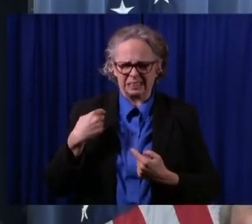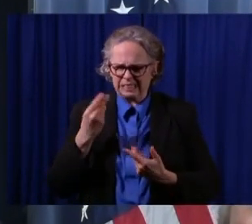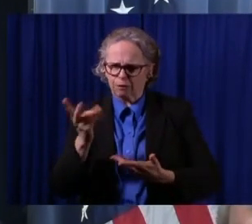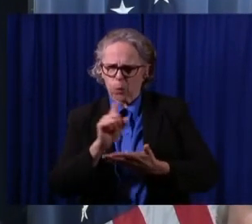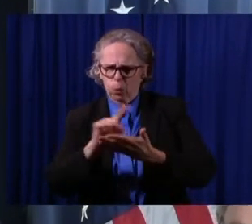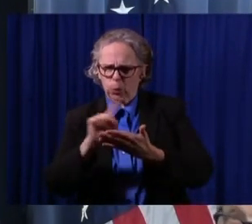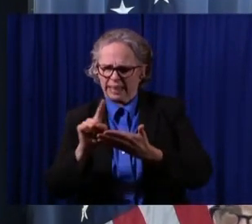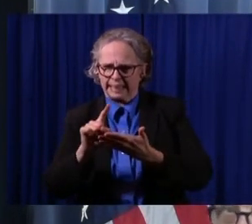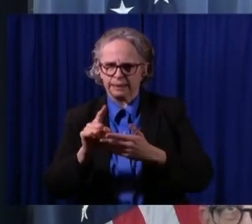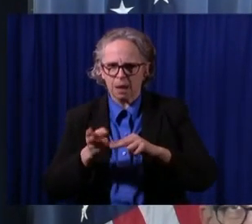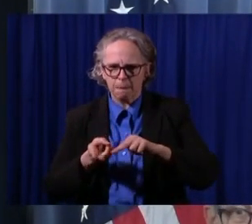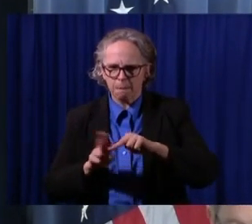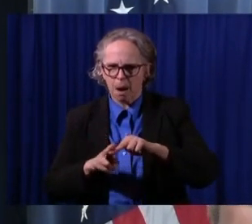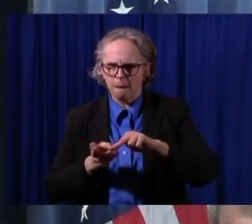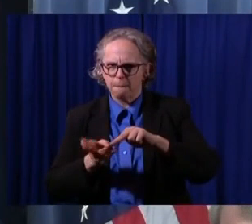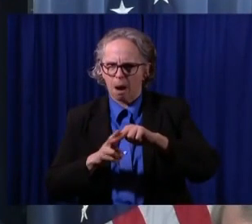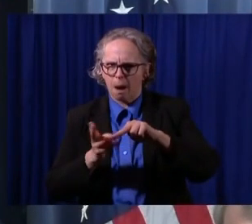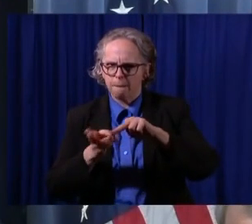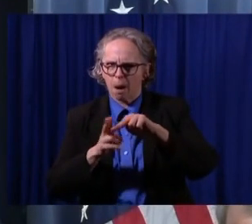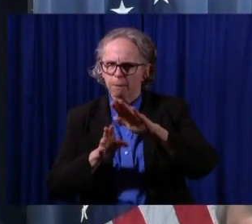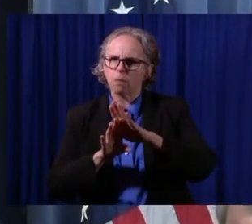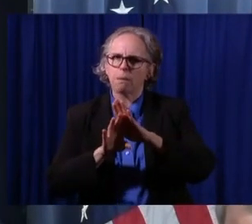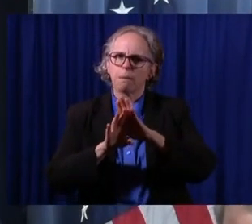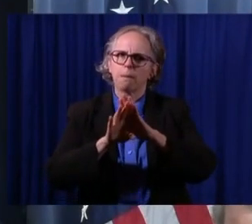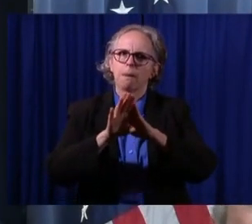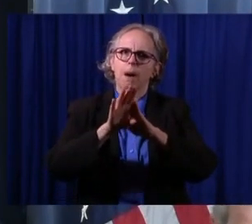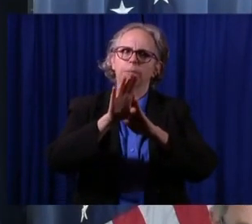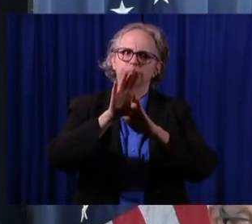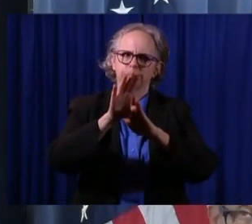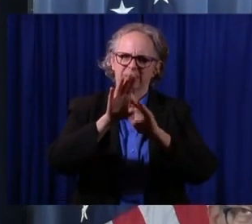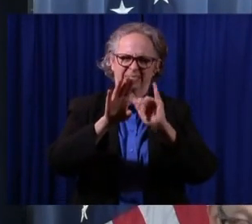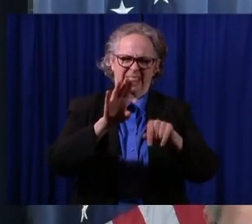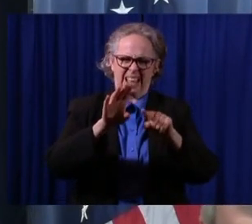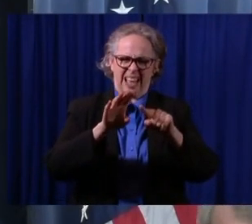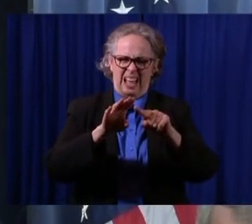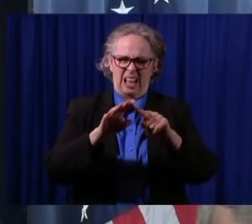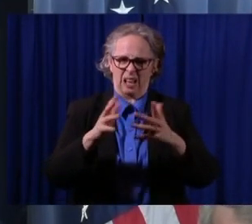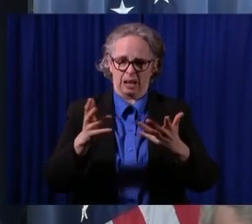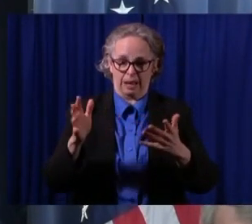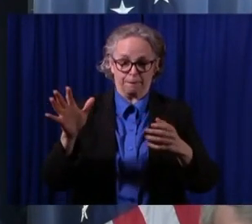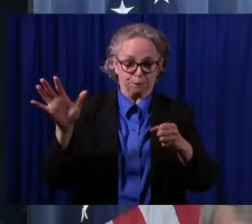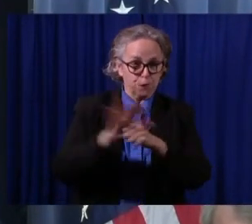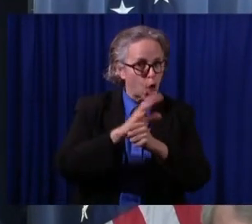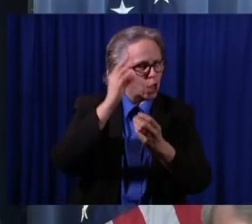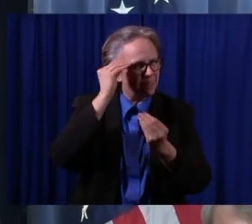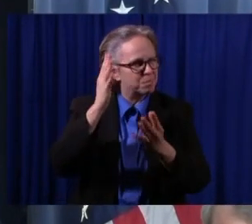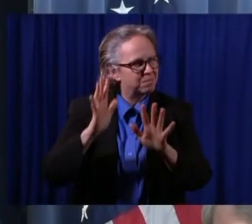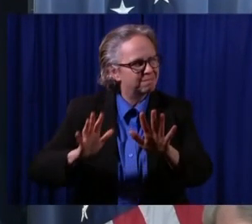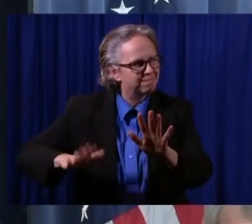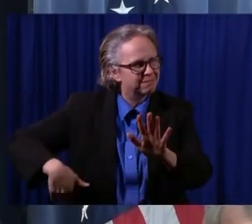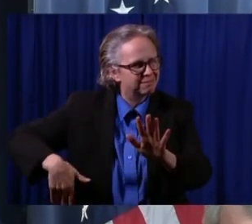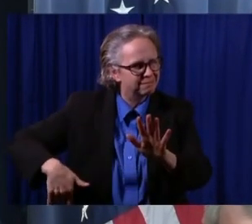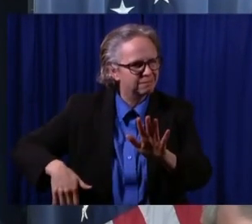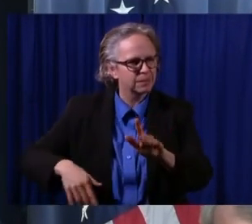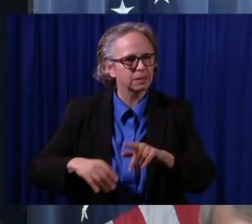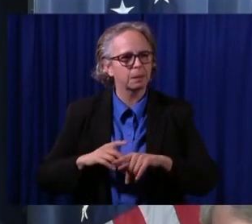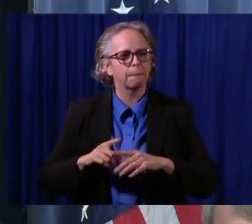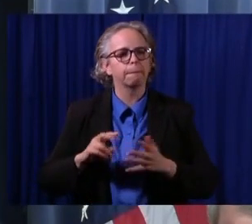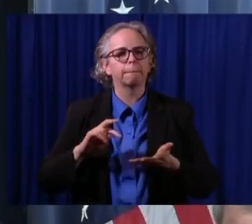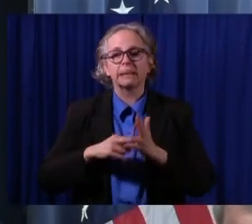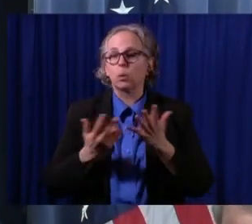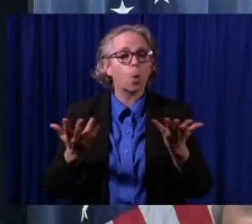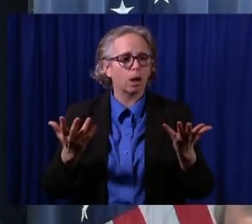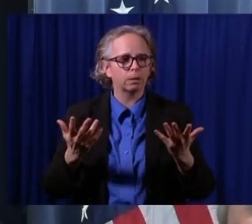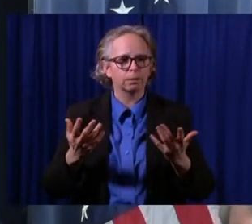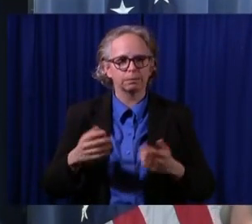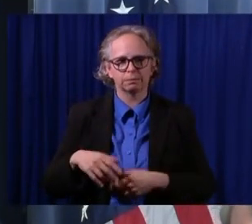latter days are marked incomplete, as I said, because the data is calculated by onset date. This means we don't know this information until a sick